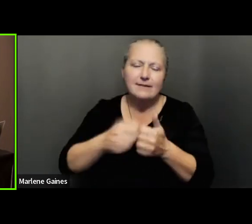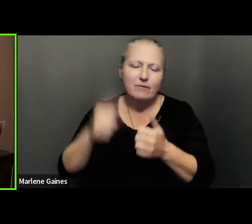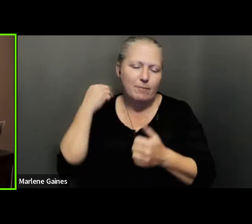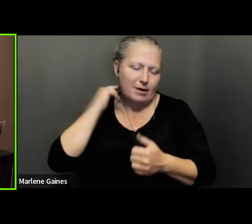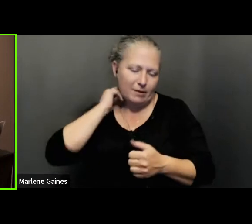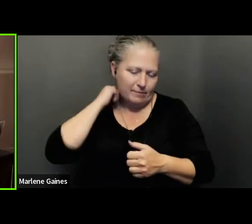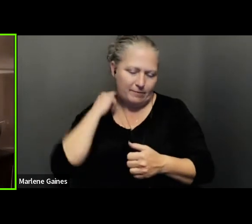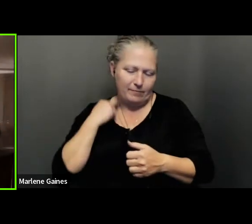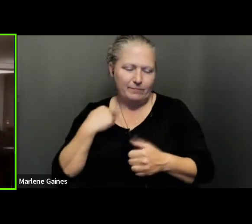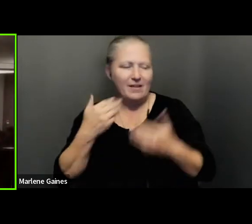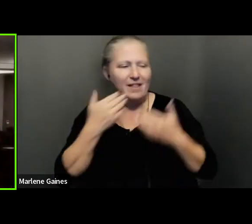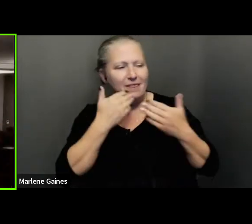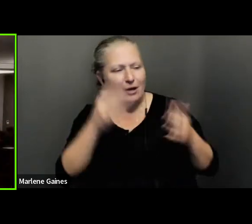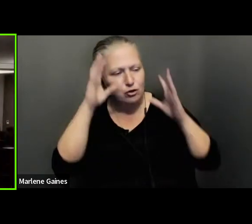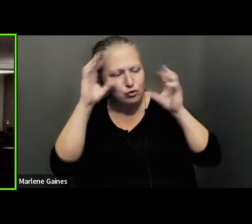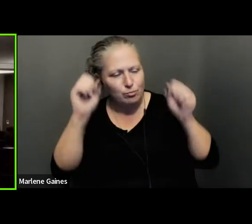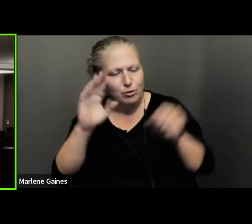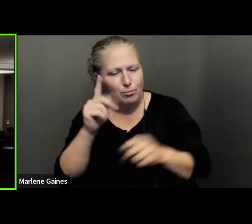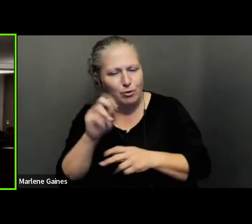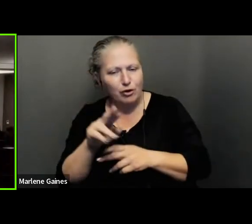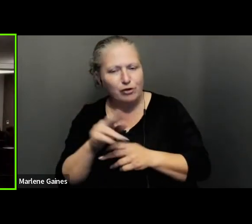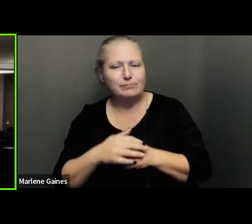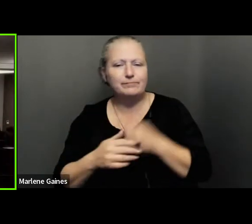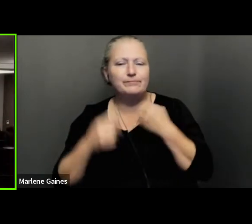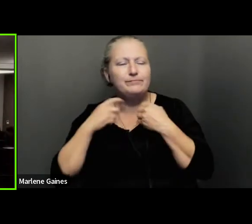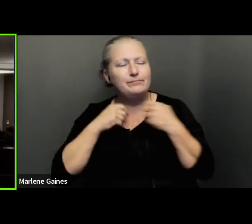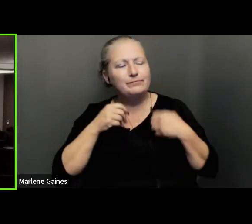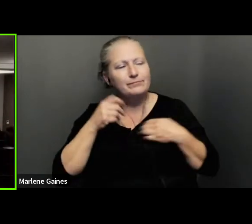Thank you, Superintendent Brooker.